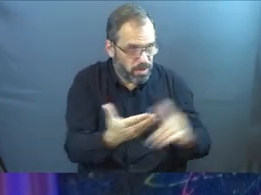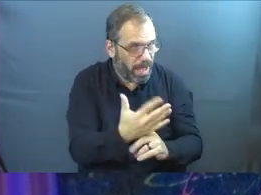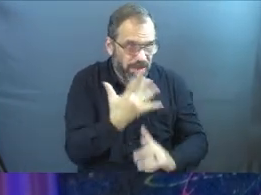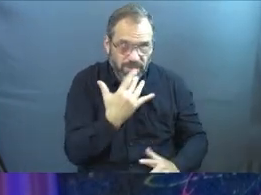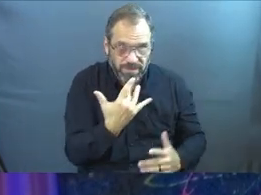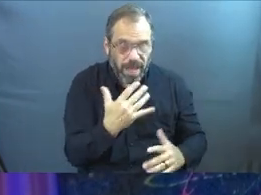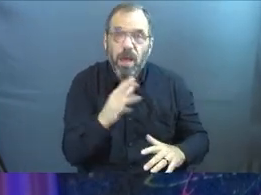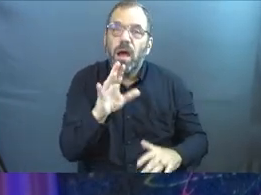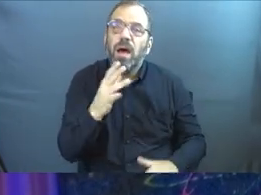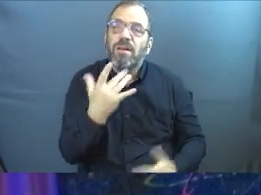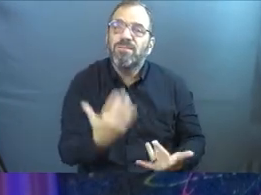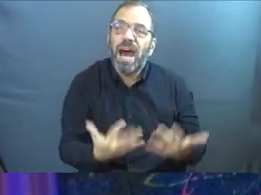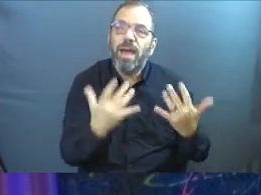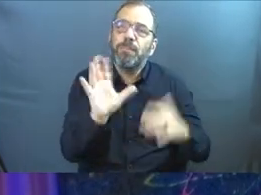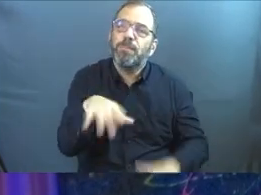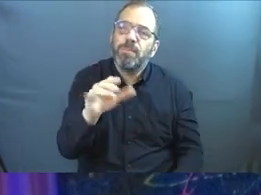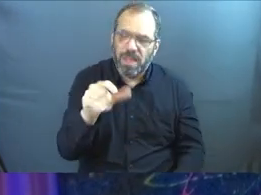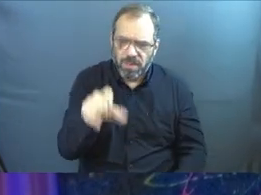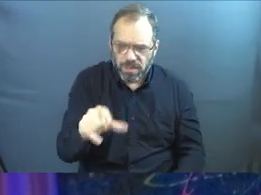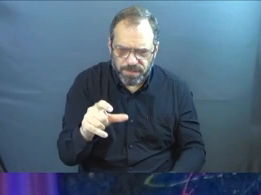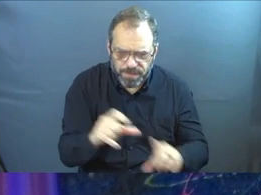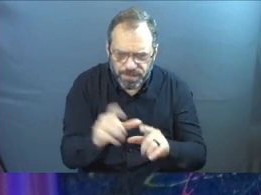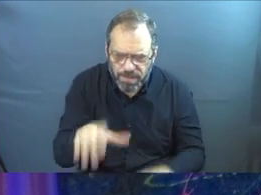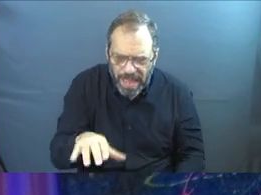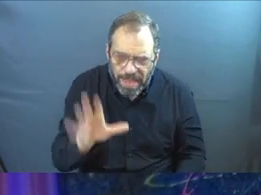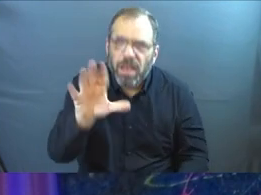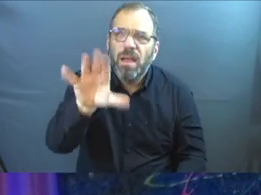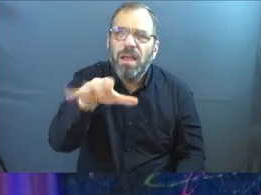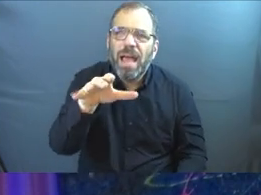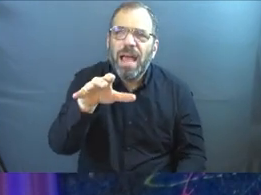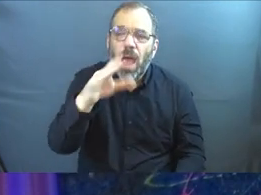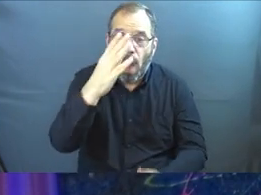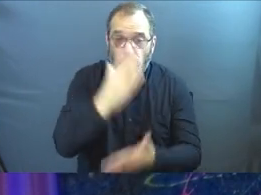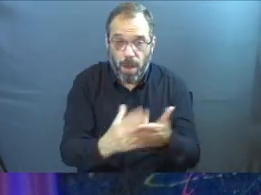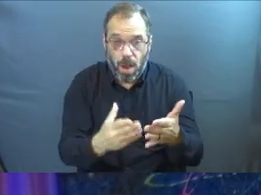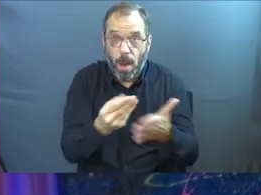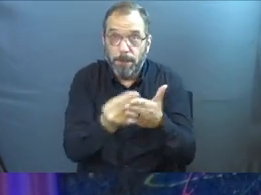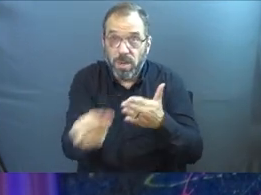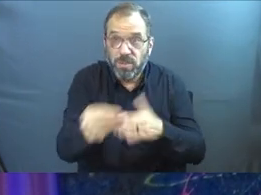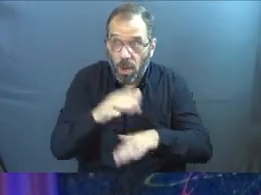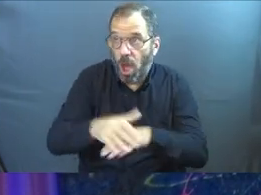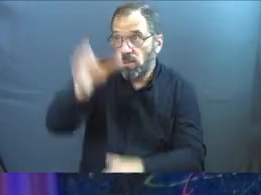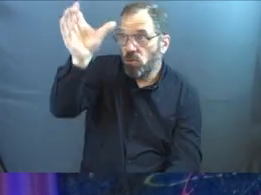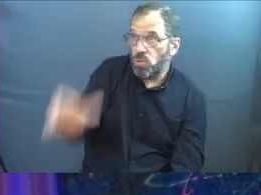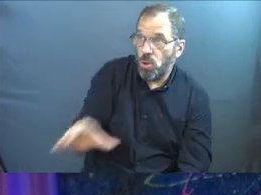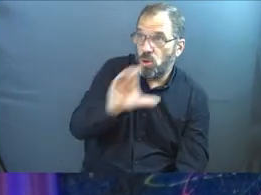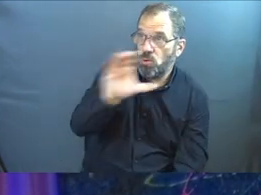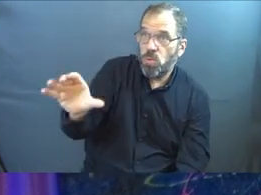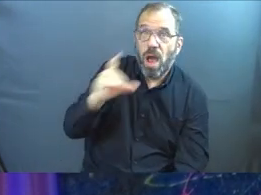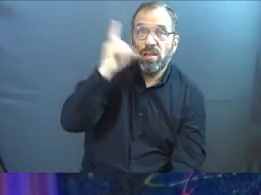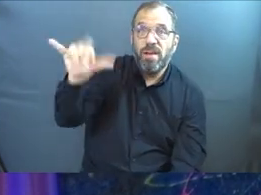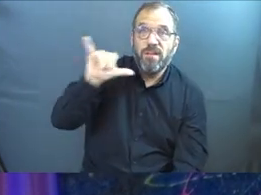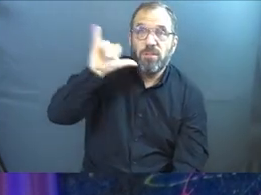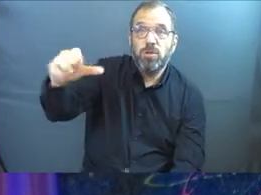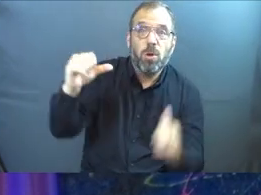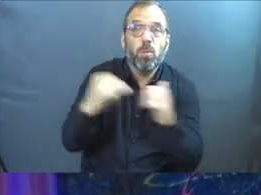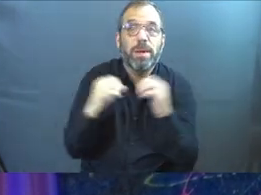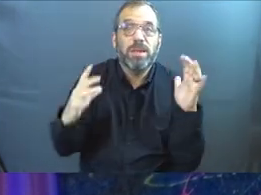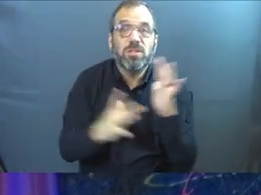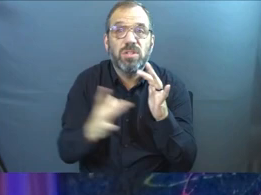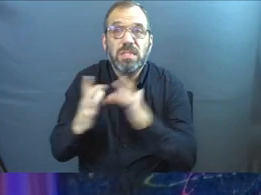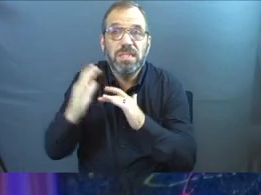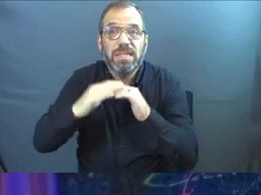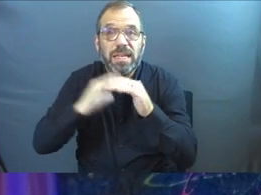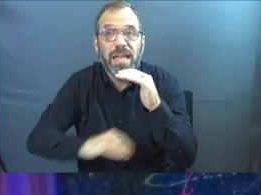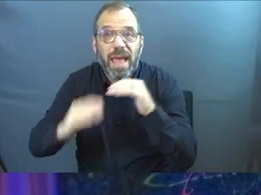fire. There's this concept in God's word where he says, hey, listen, part of what was purchased for you on the cross was eternity with Jesus